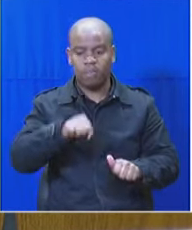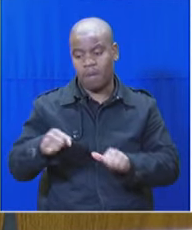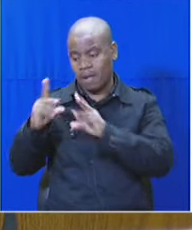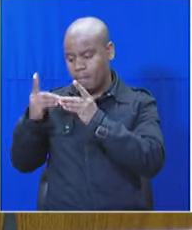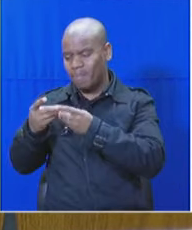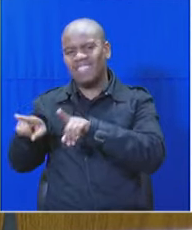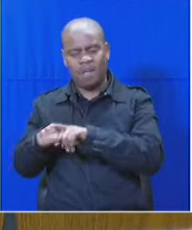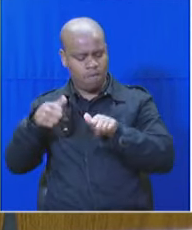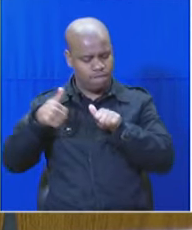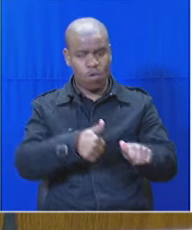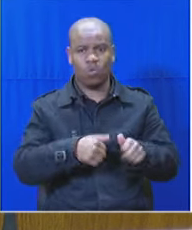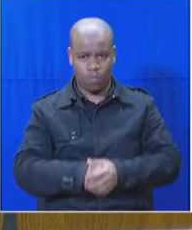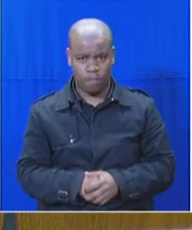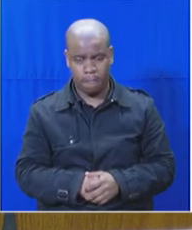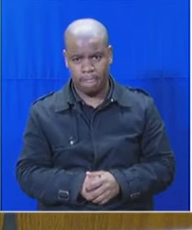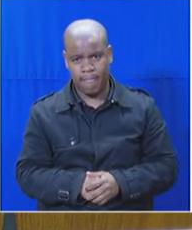Land Reform.